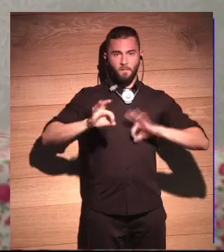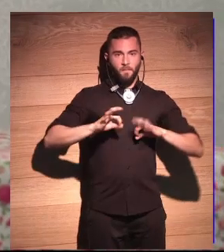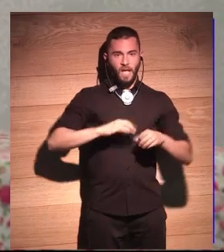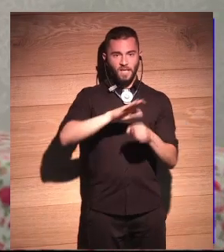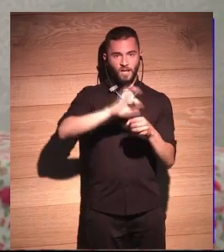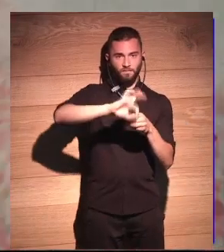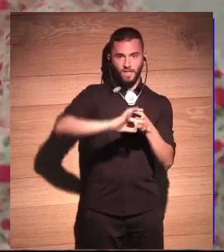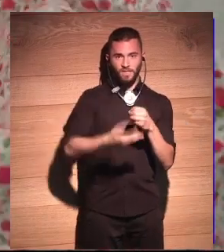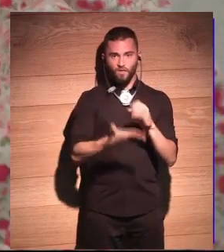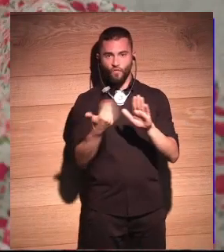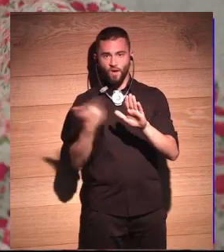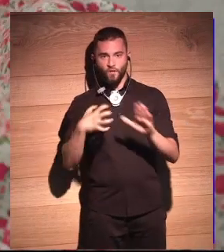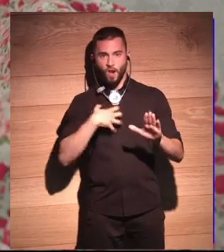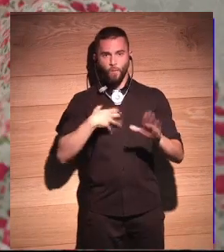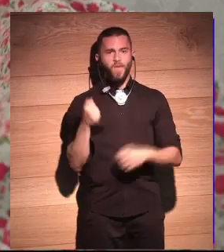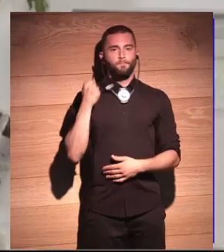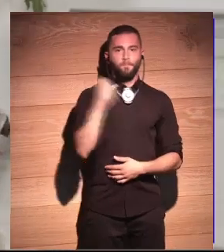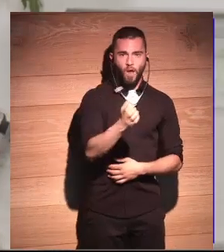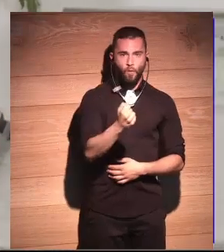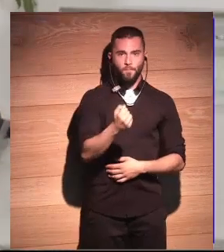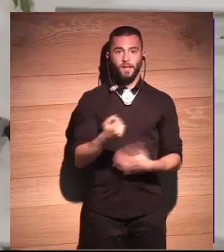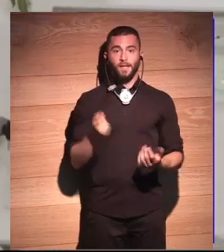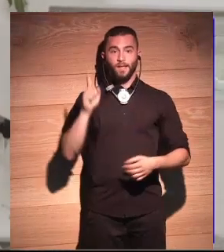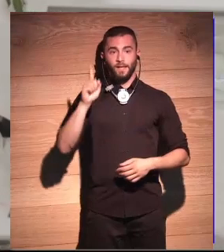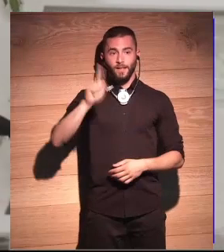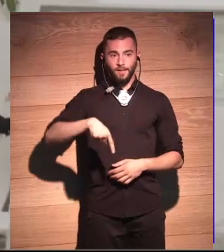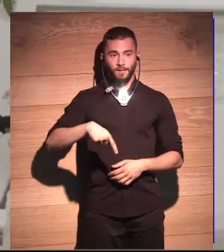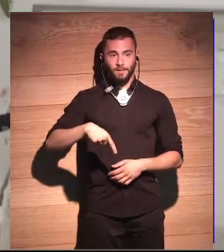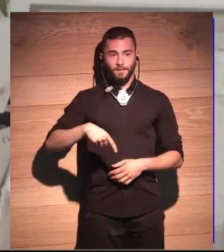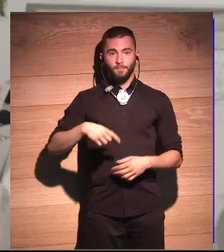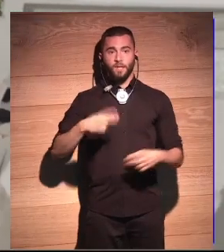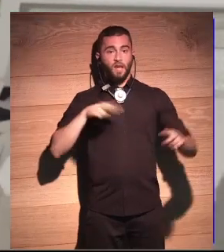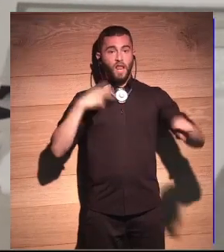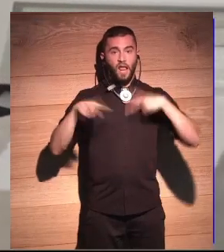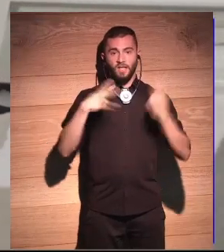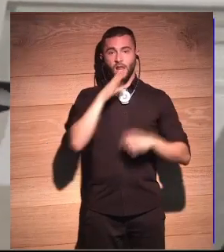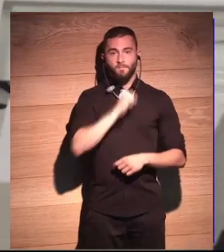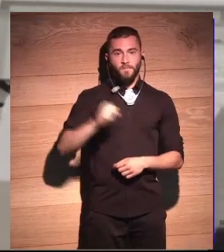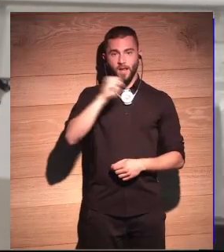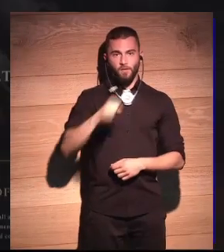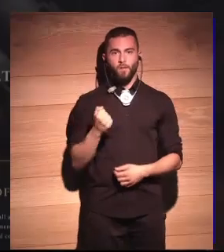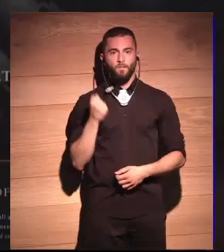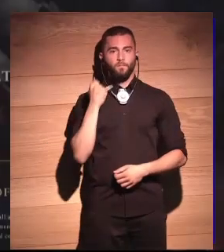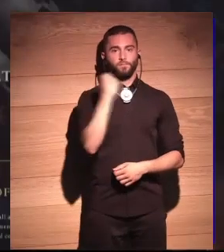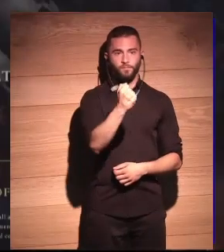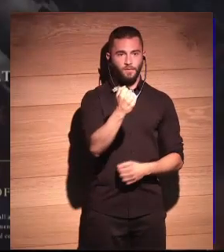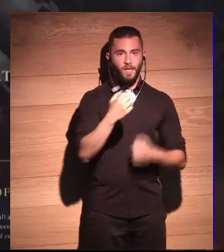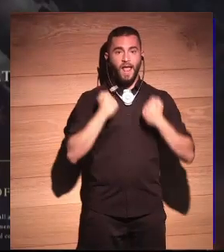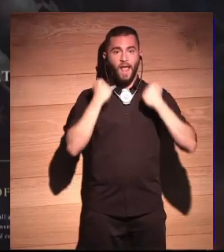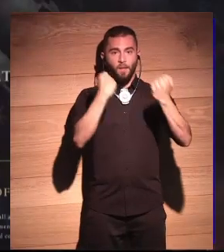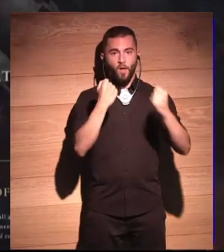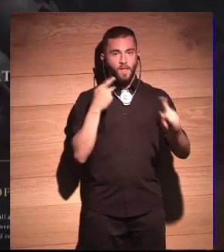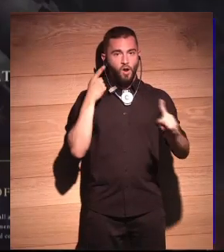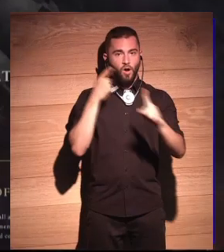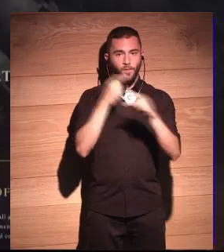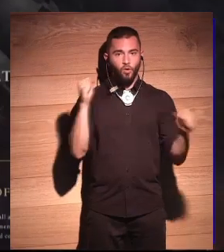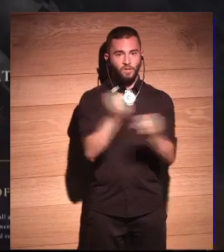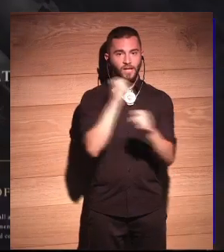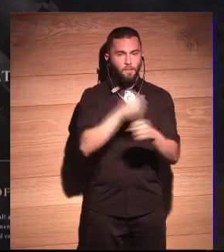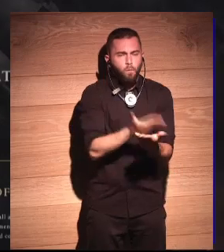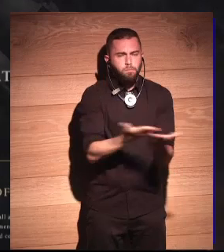even makes great fruit salad. Power Fist! The power to get any job done. See it in action in